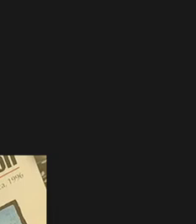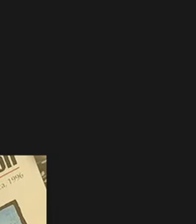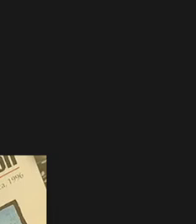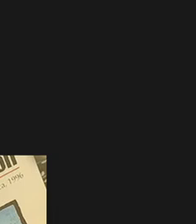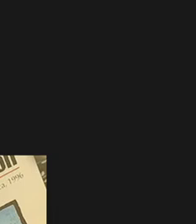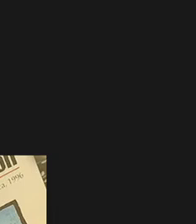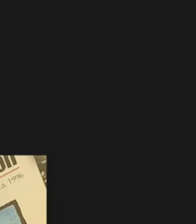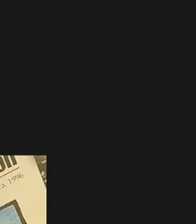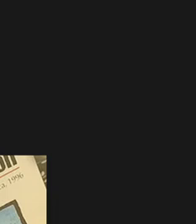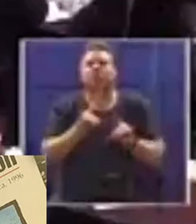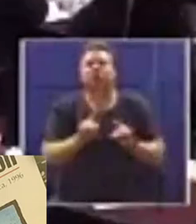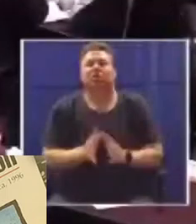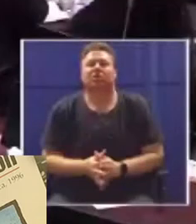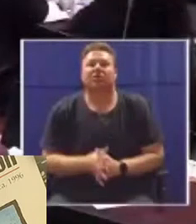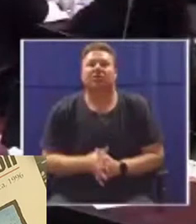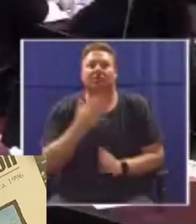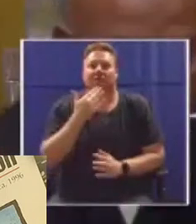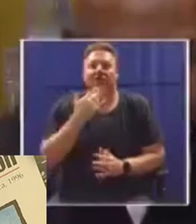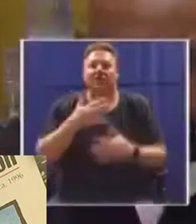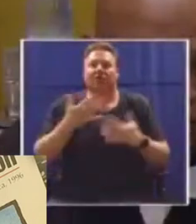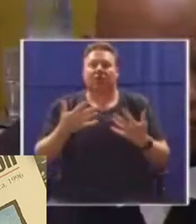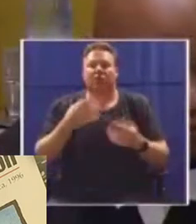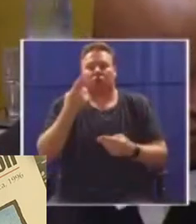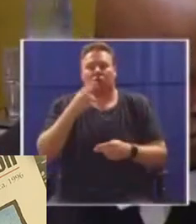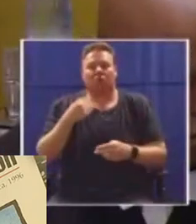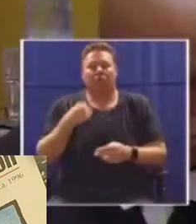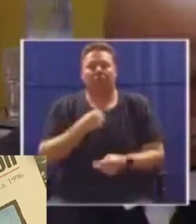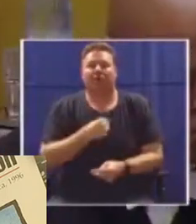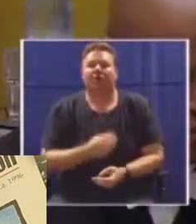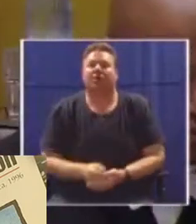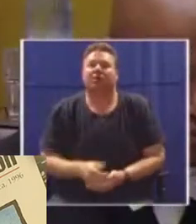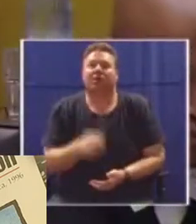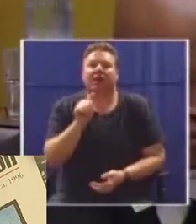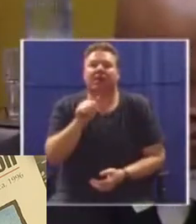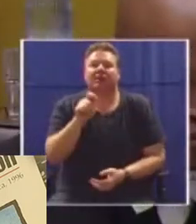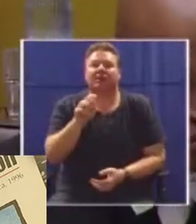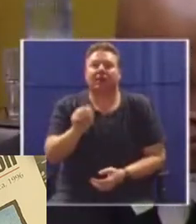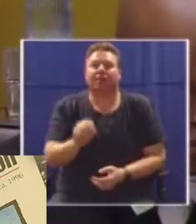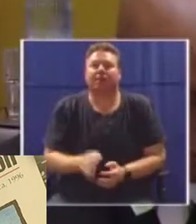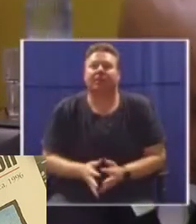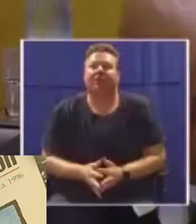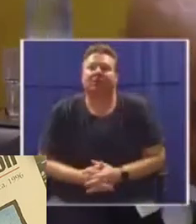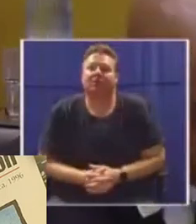Chair. Thank you very much, Honorable Member. ATM.